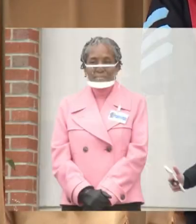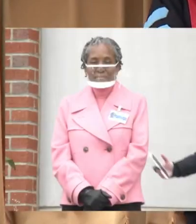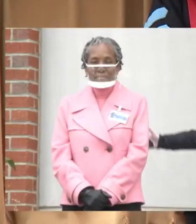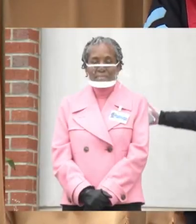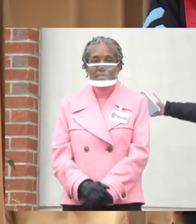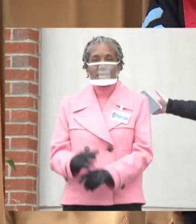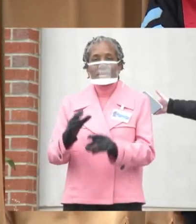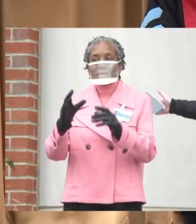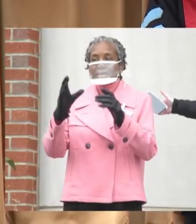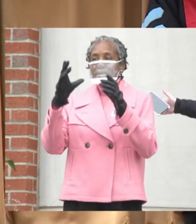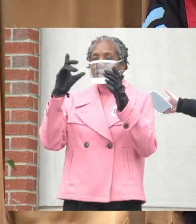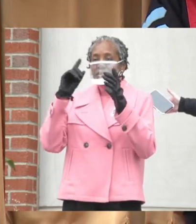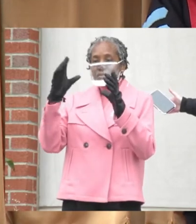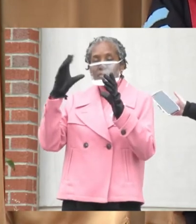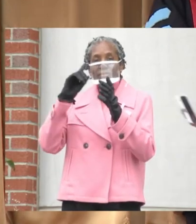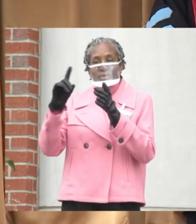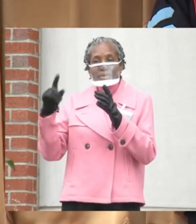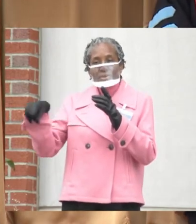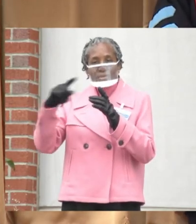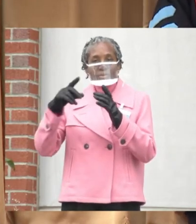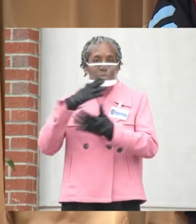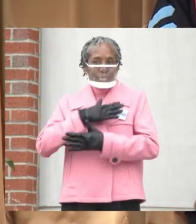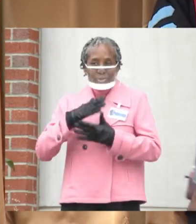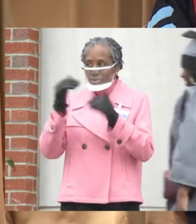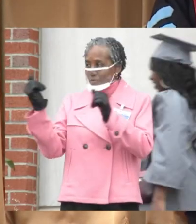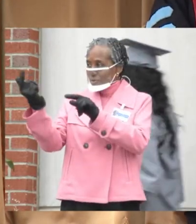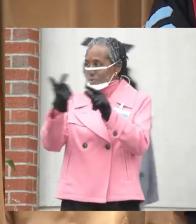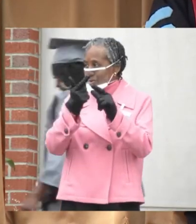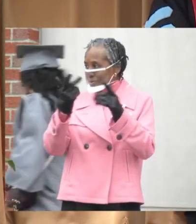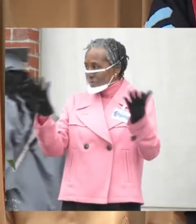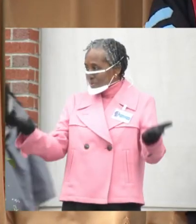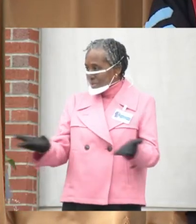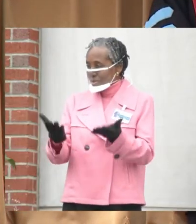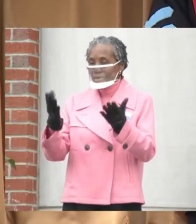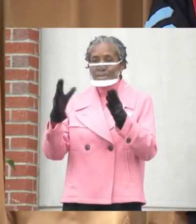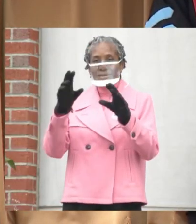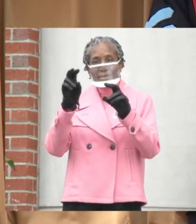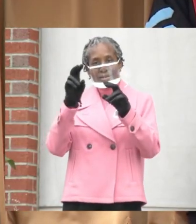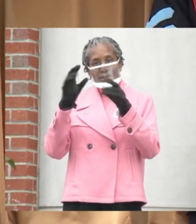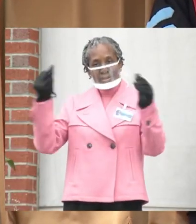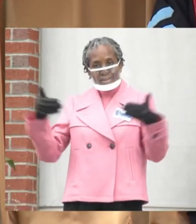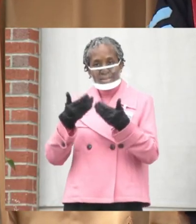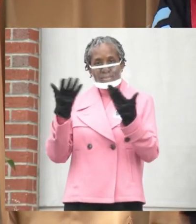Well, I would like to extend my gratitude and appreciation for all of you and our platform guests for